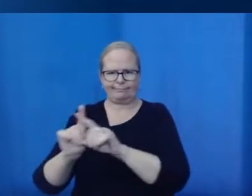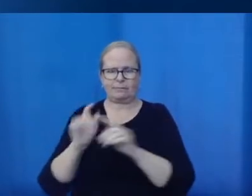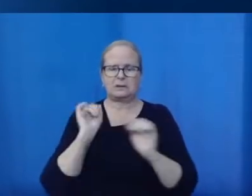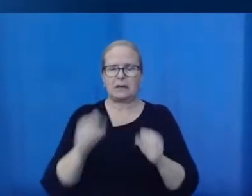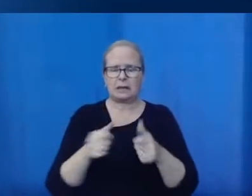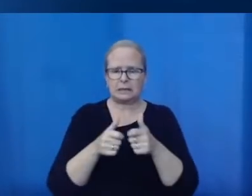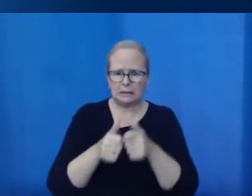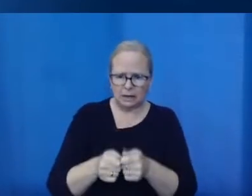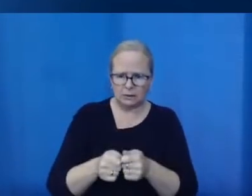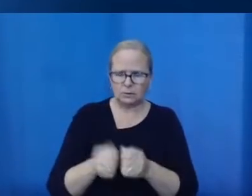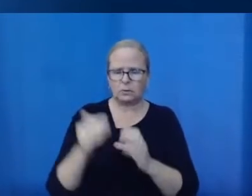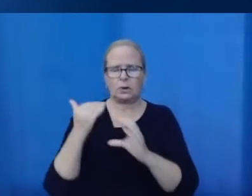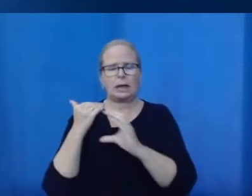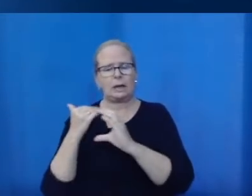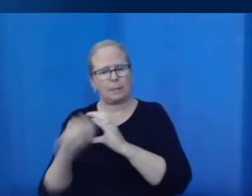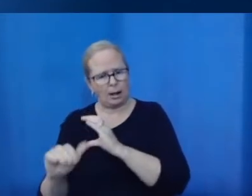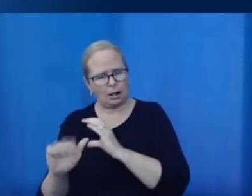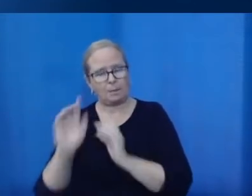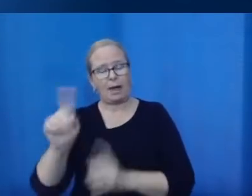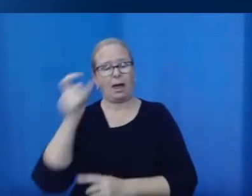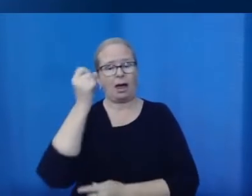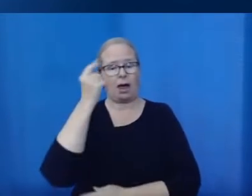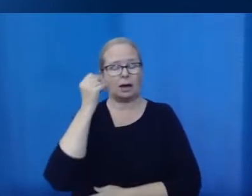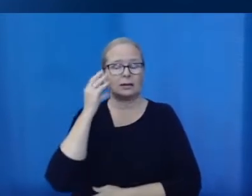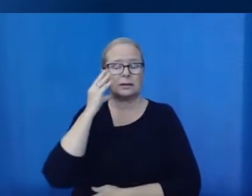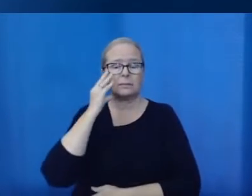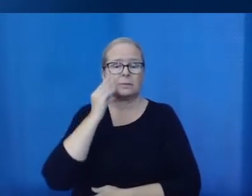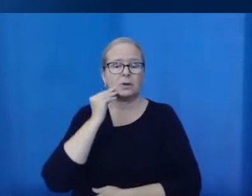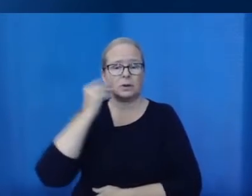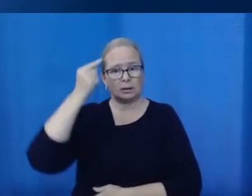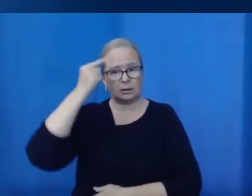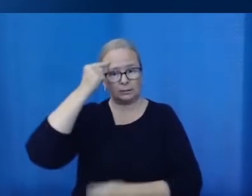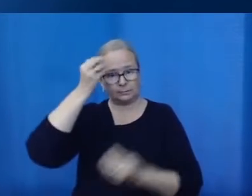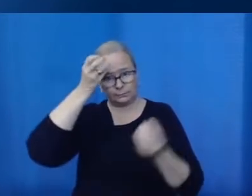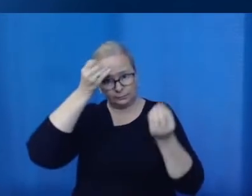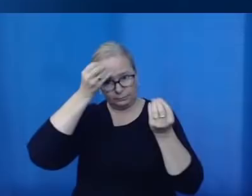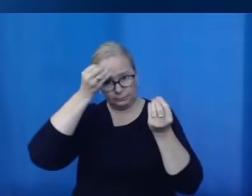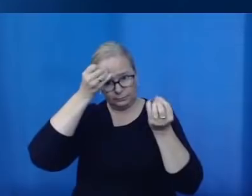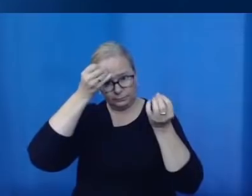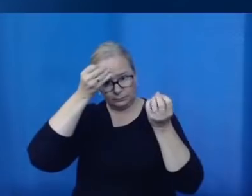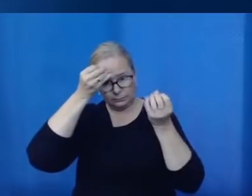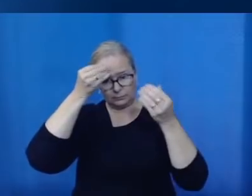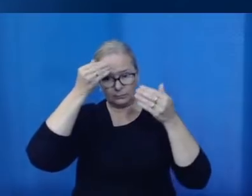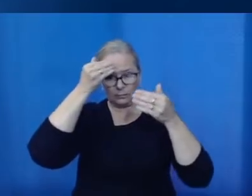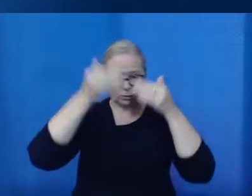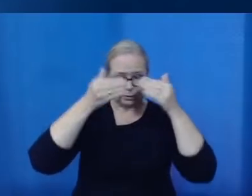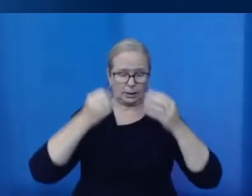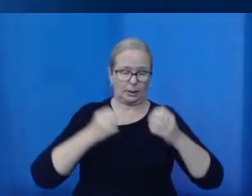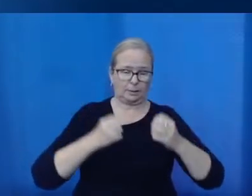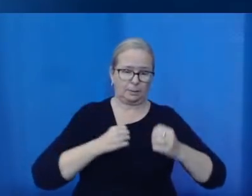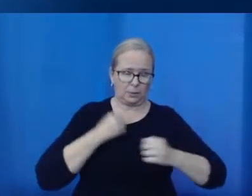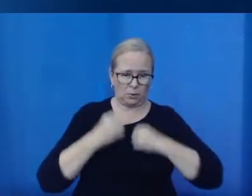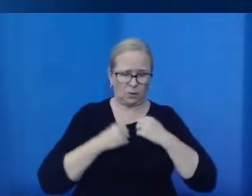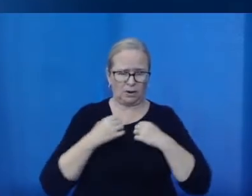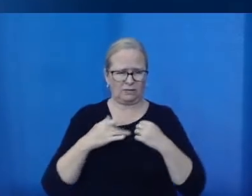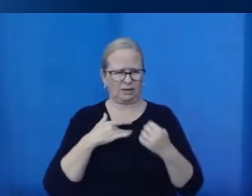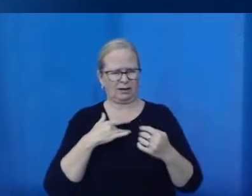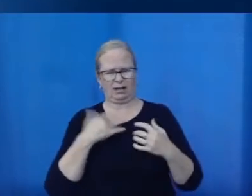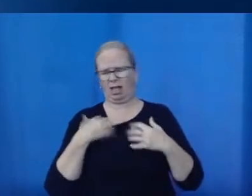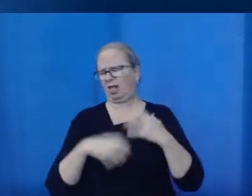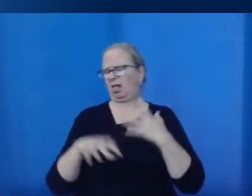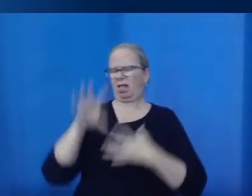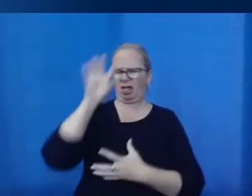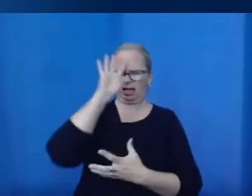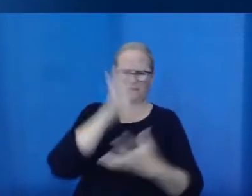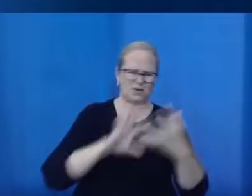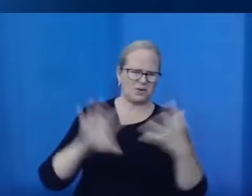emotions, the messy complexities of the human experience, cannot be summed up neatly in 270